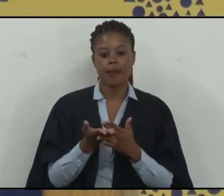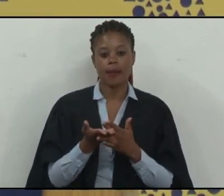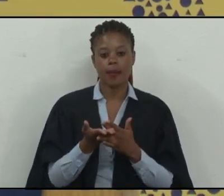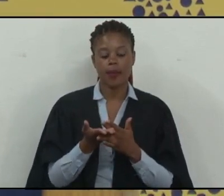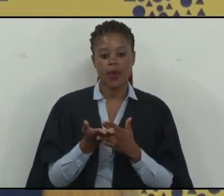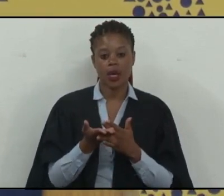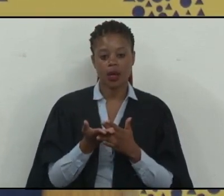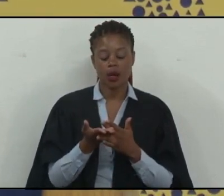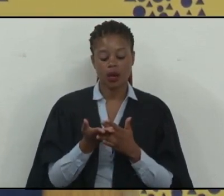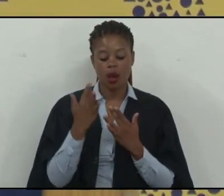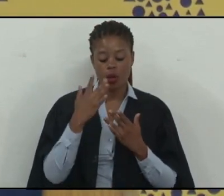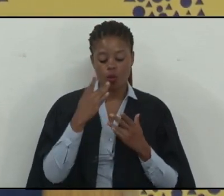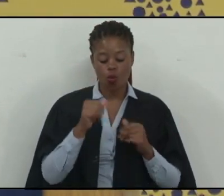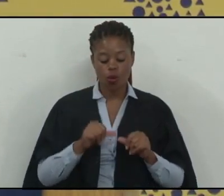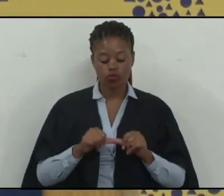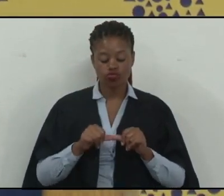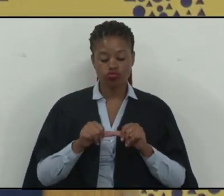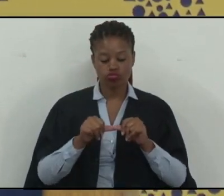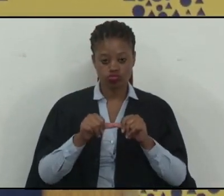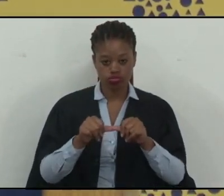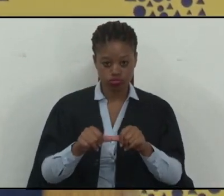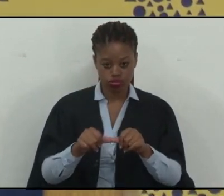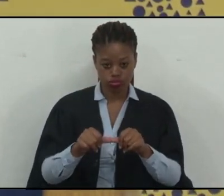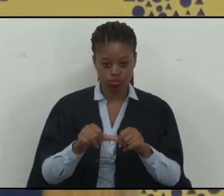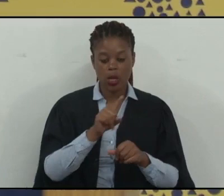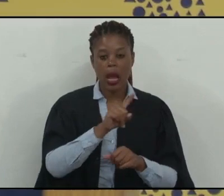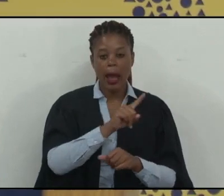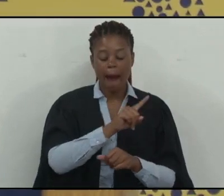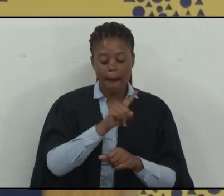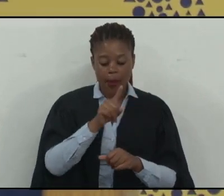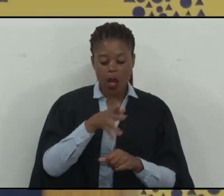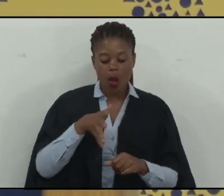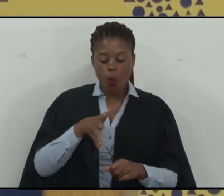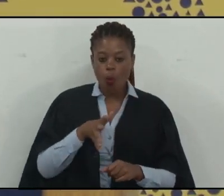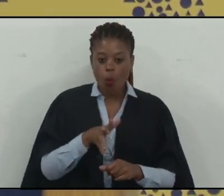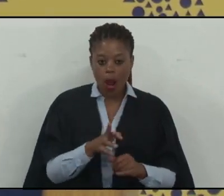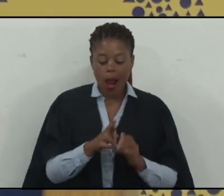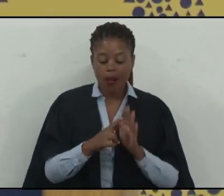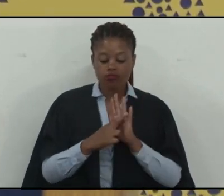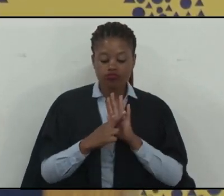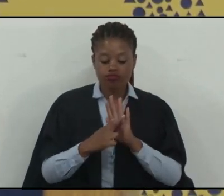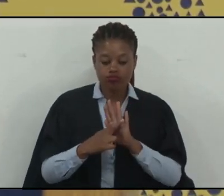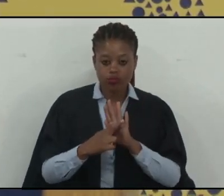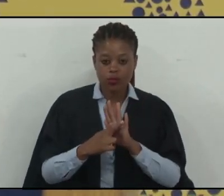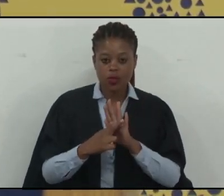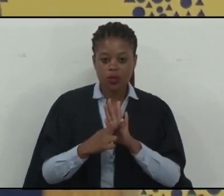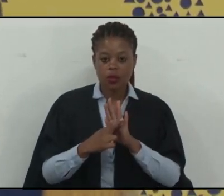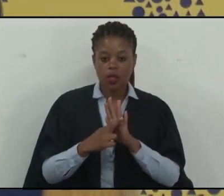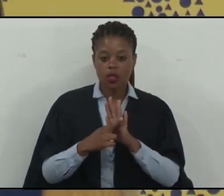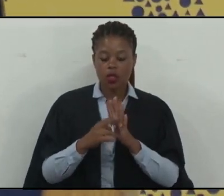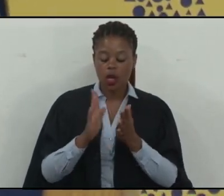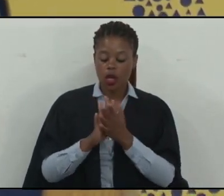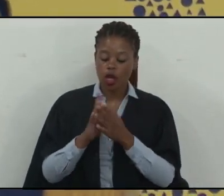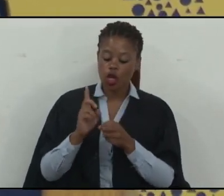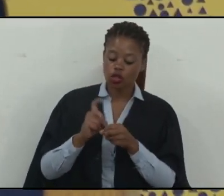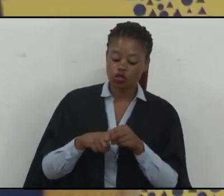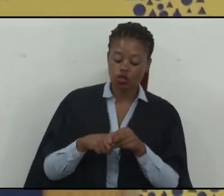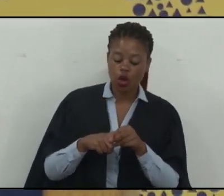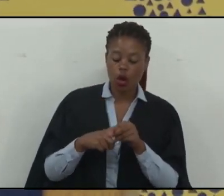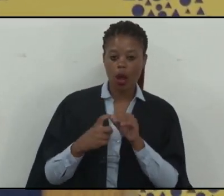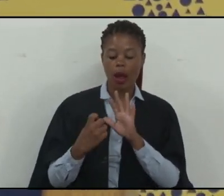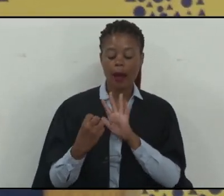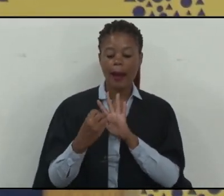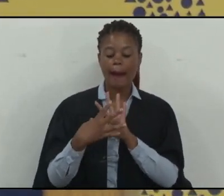our proceedings, but we do want to recognize and join those and the media